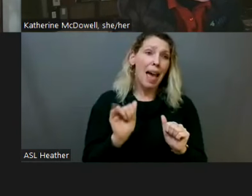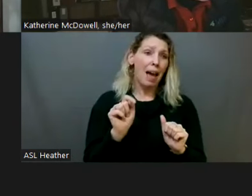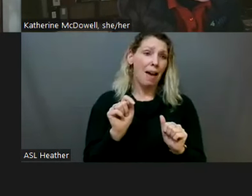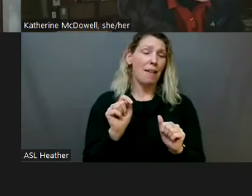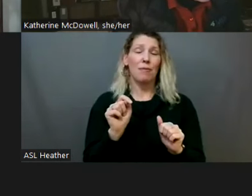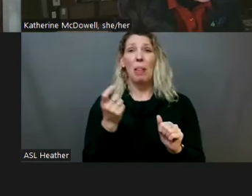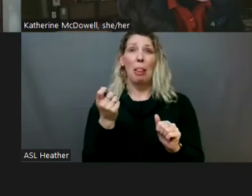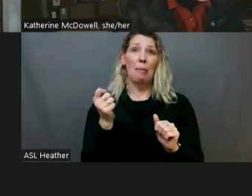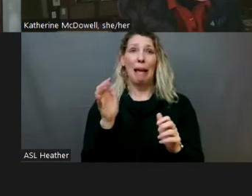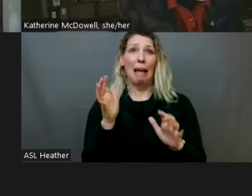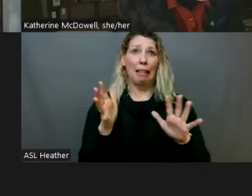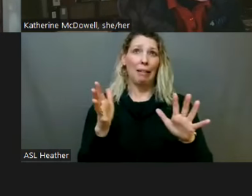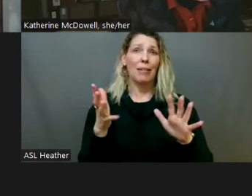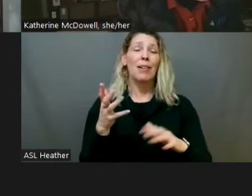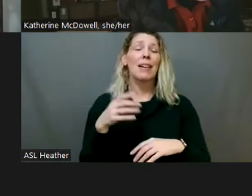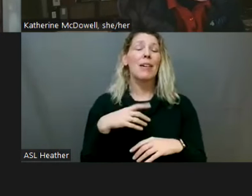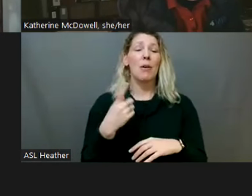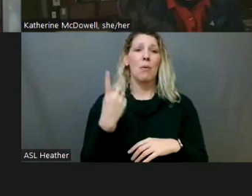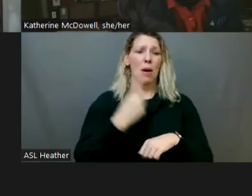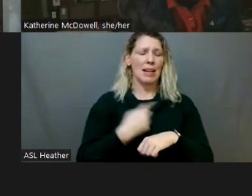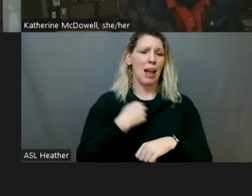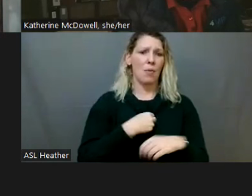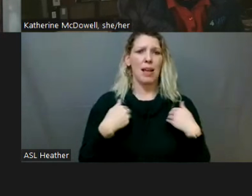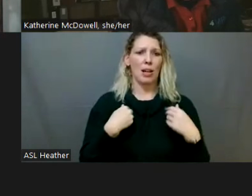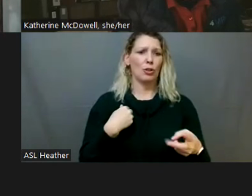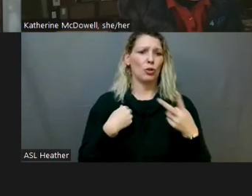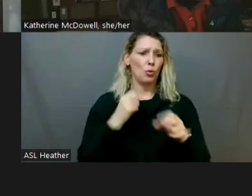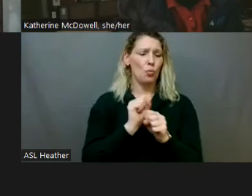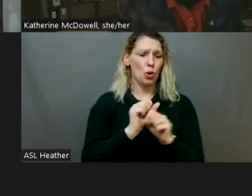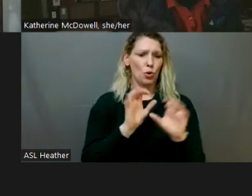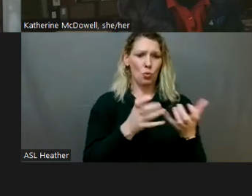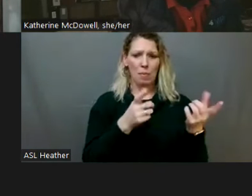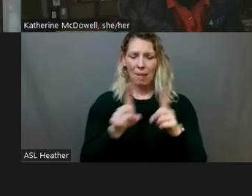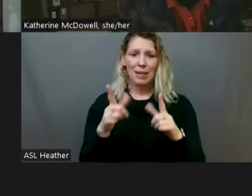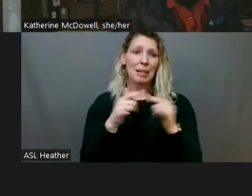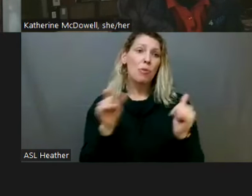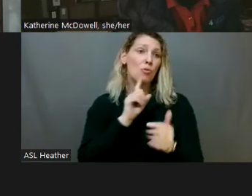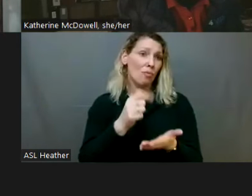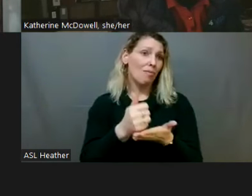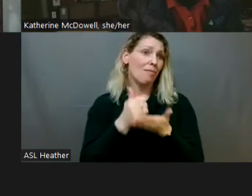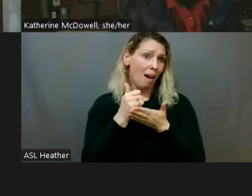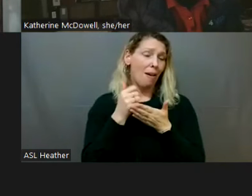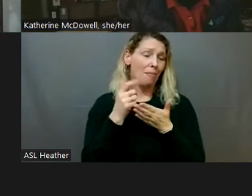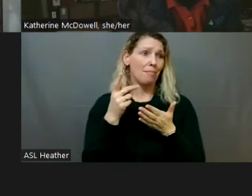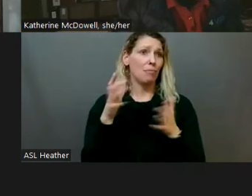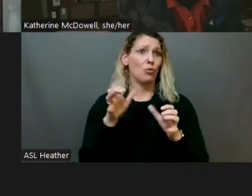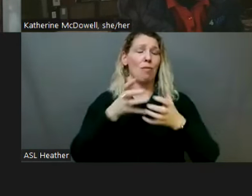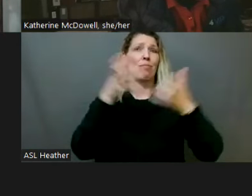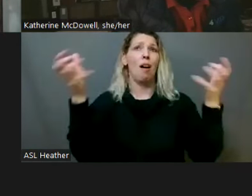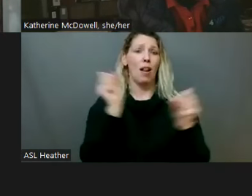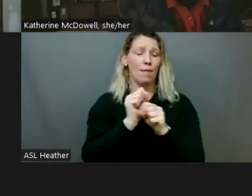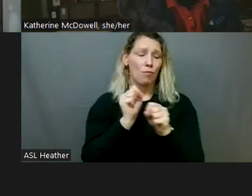that during the Offshore Accountability Subcommittee one day, where we had 2 work groups going on at the same time, and it really helped us get twice as much work done in the same amount